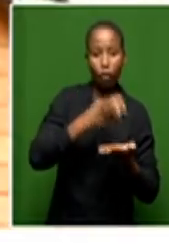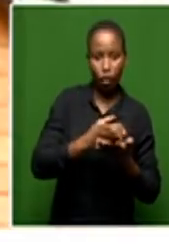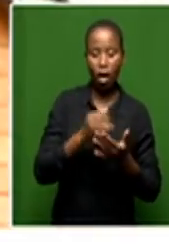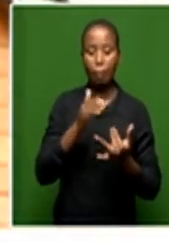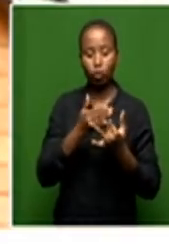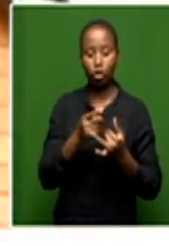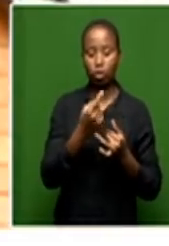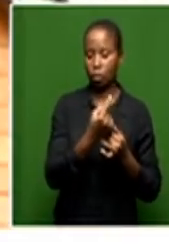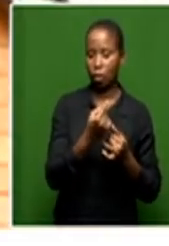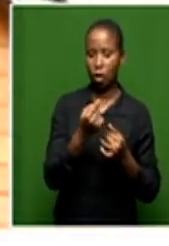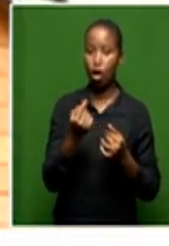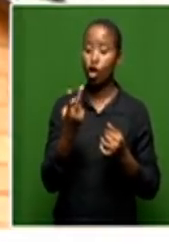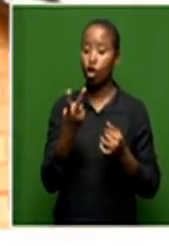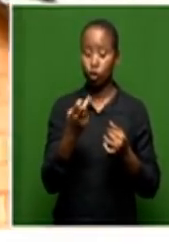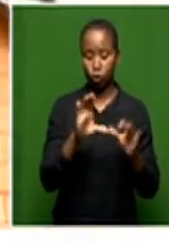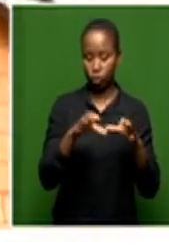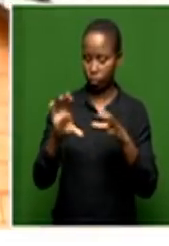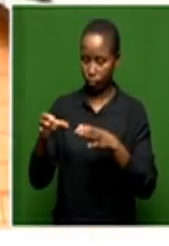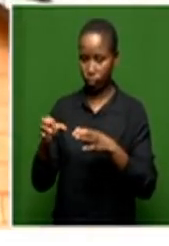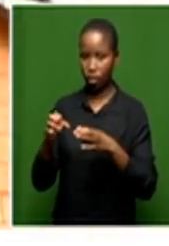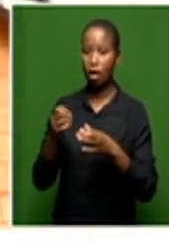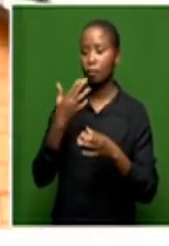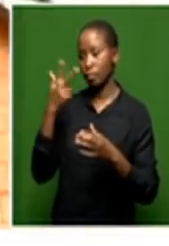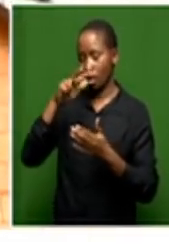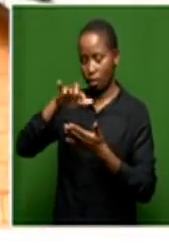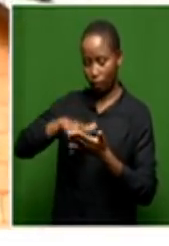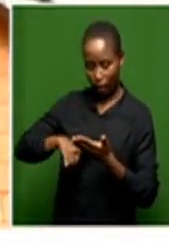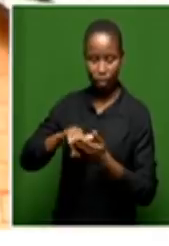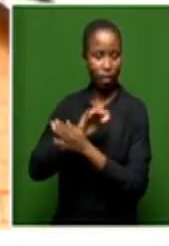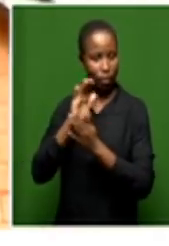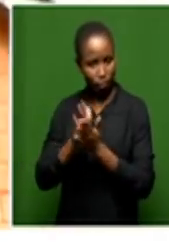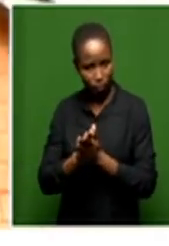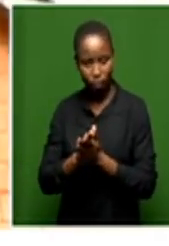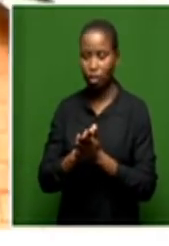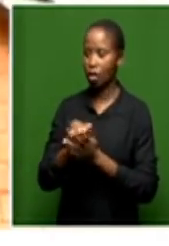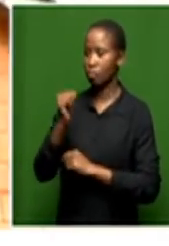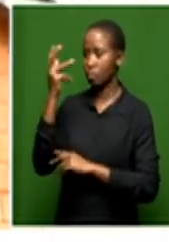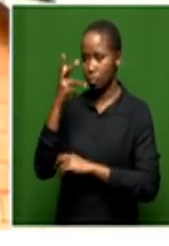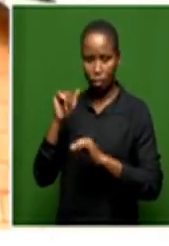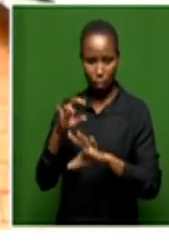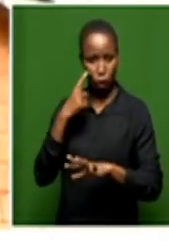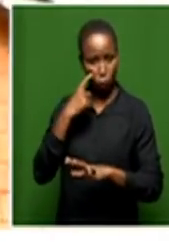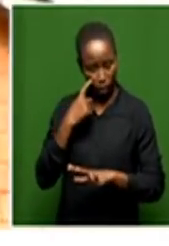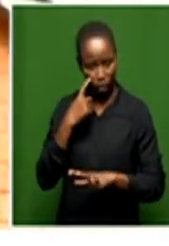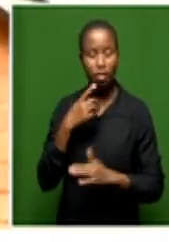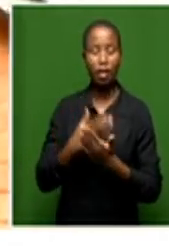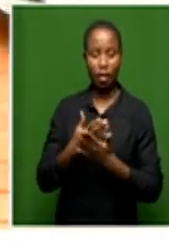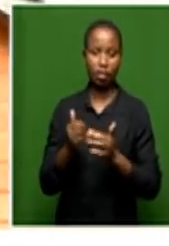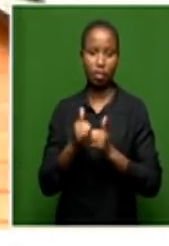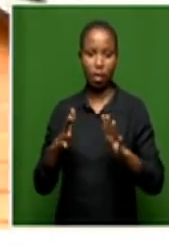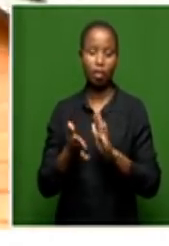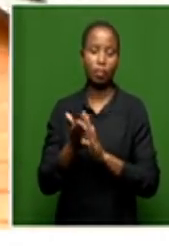that statements have been exchanged, affidavits have been exchanged, consultations with witnesses have also been done so that they are ready to hit the ground